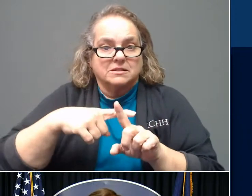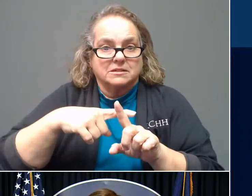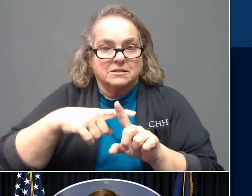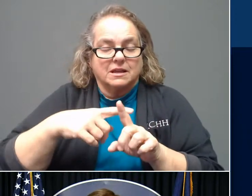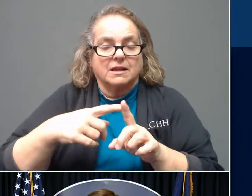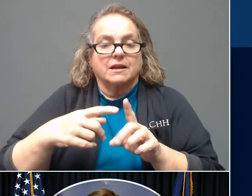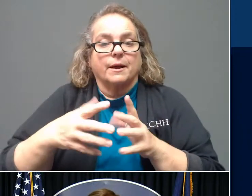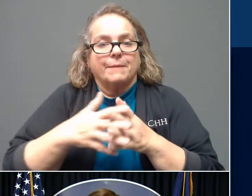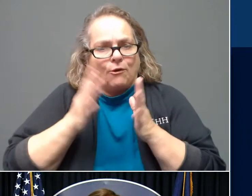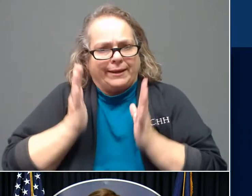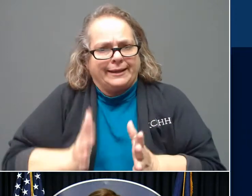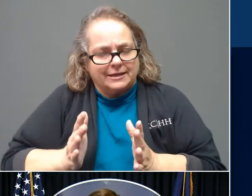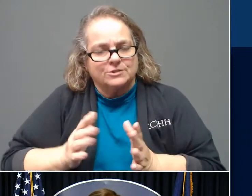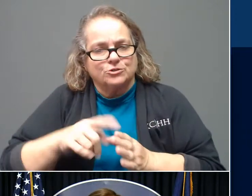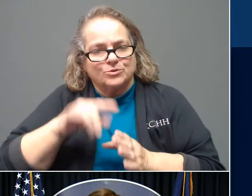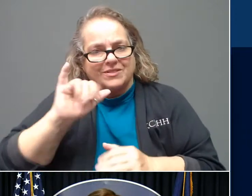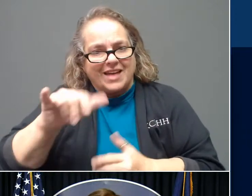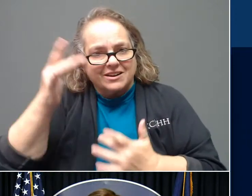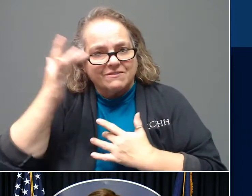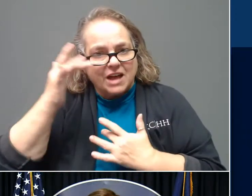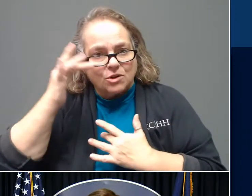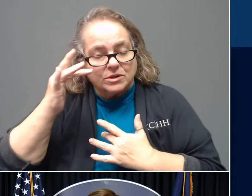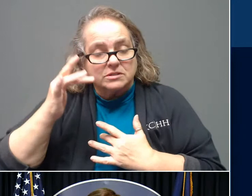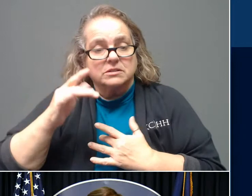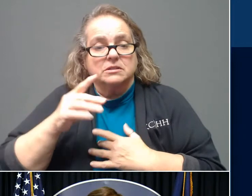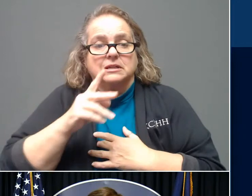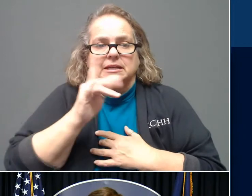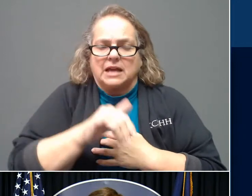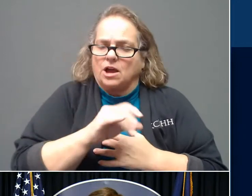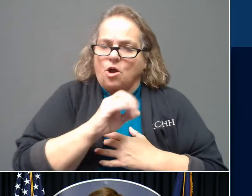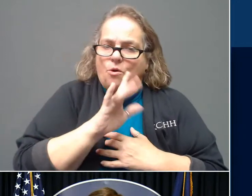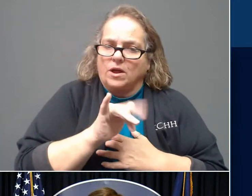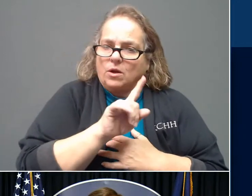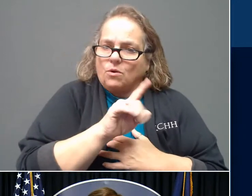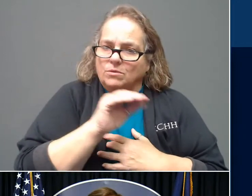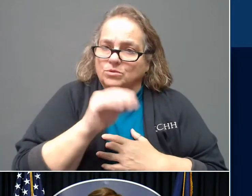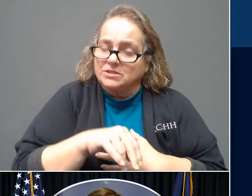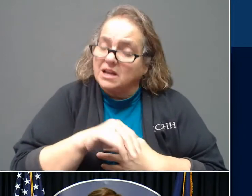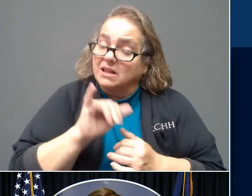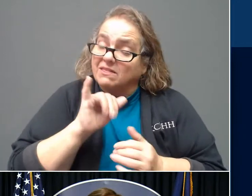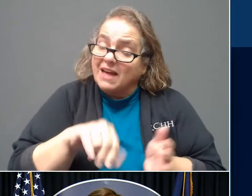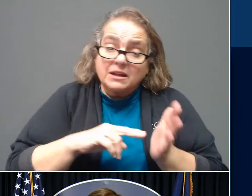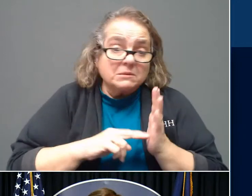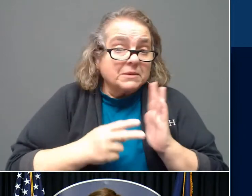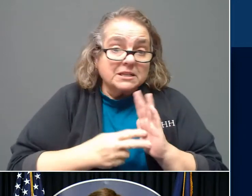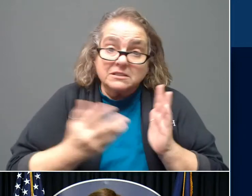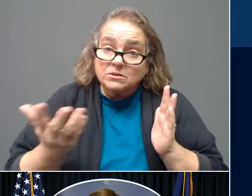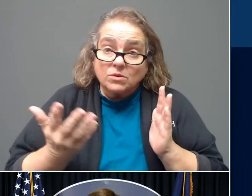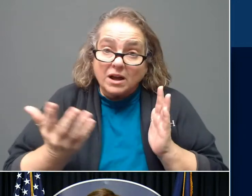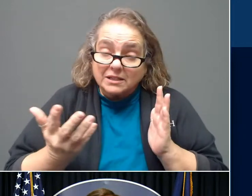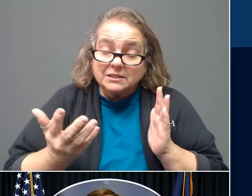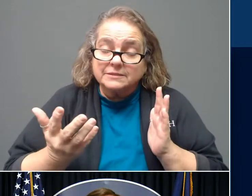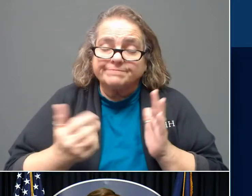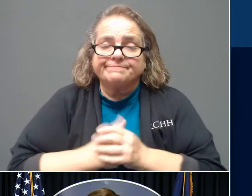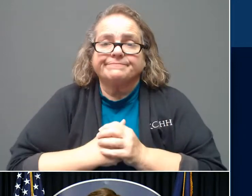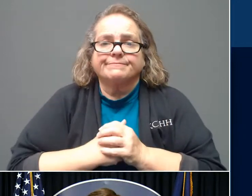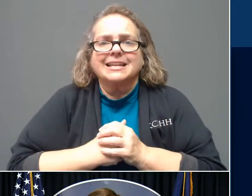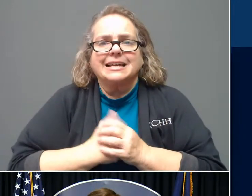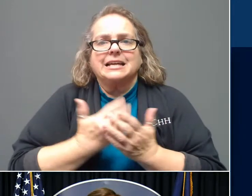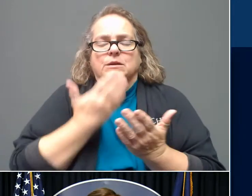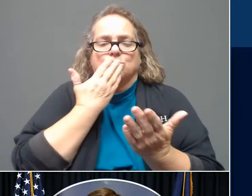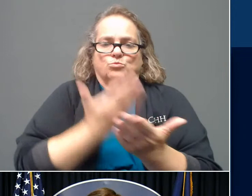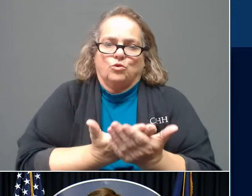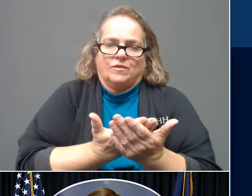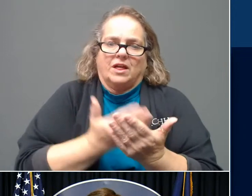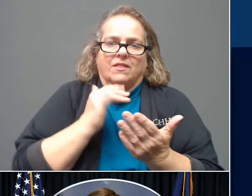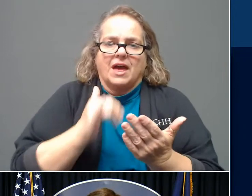to this virus. But this, I think, is a testament is a testament to providing education